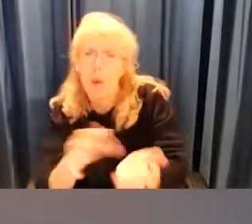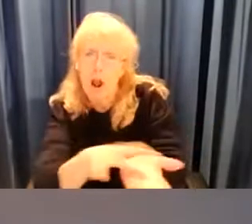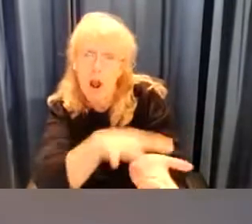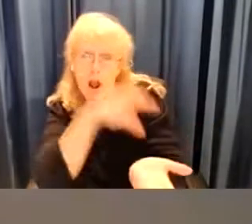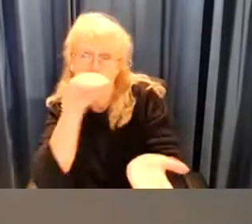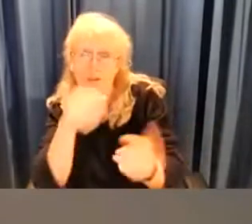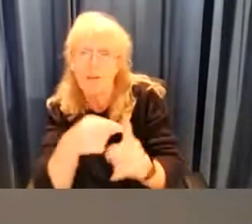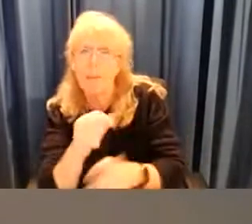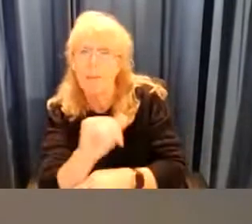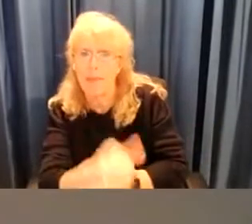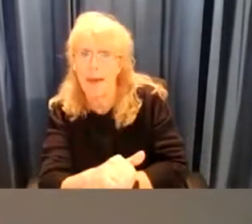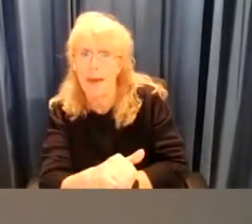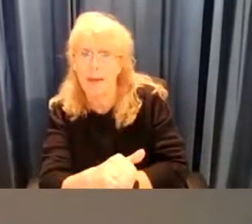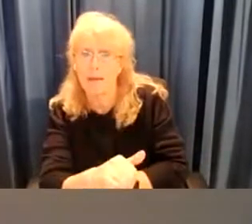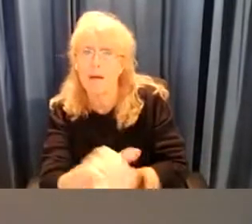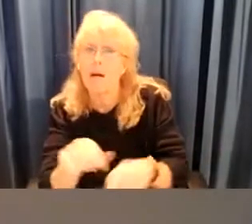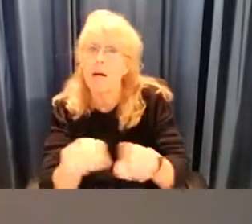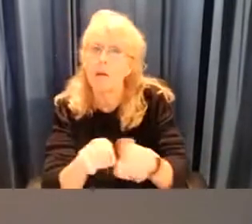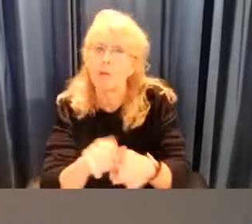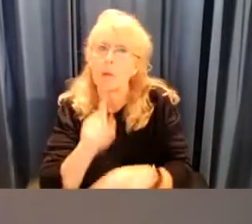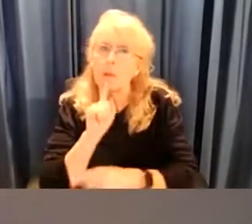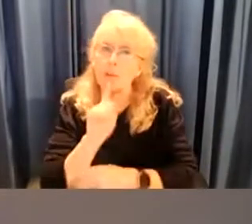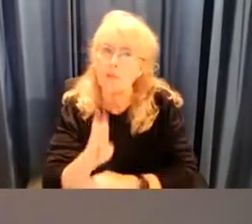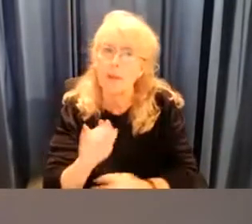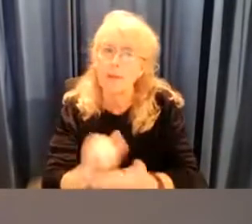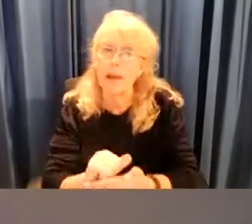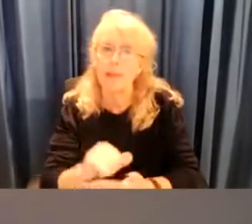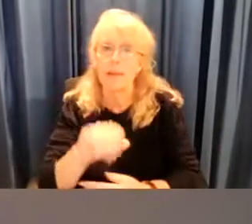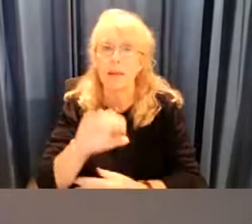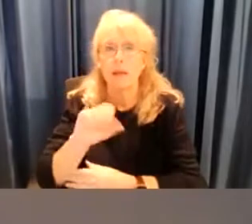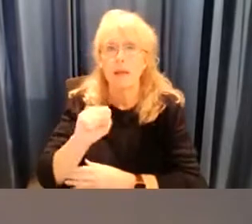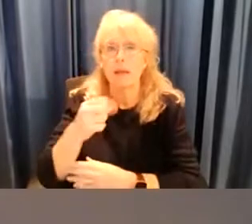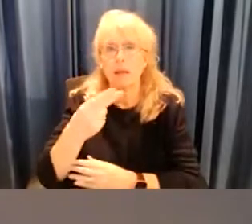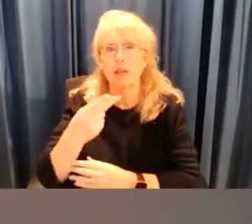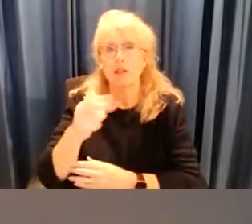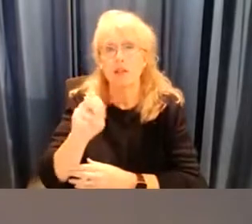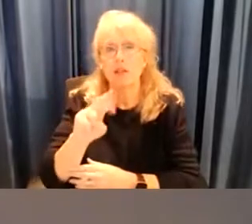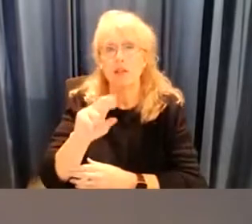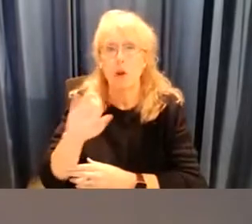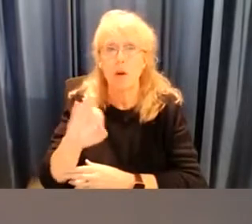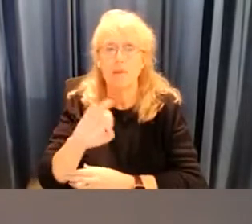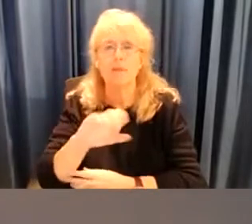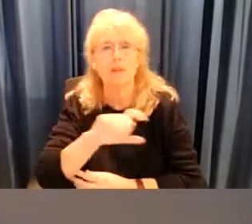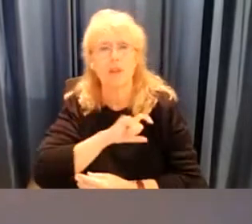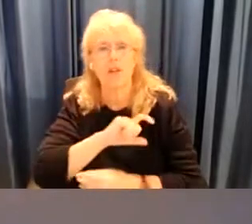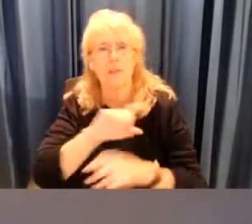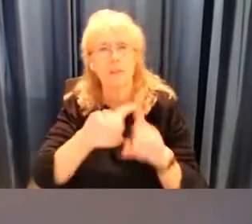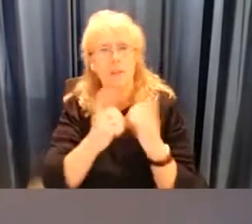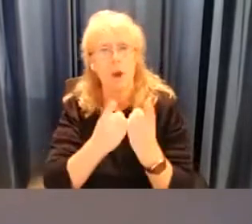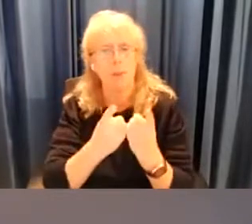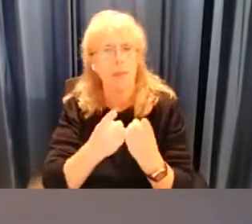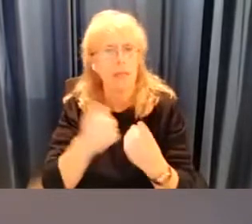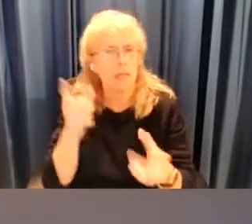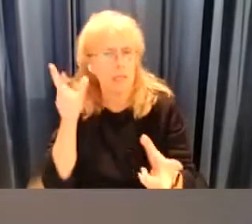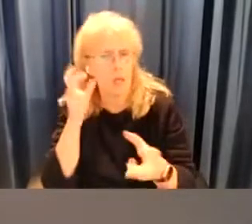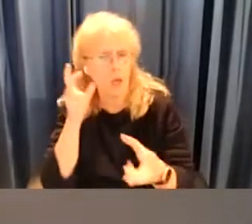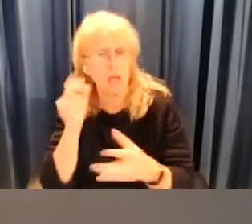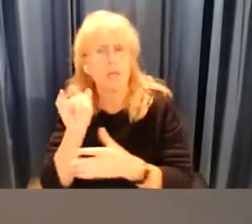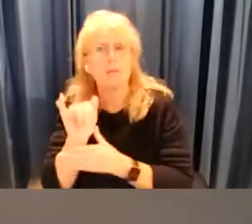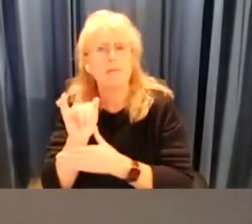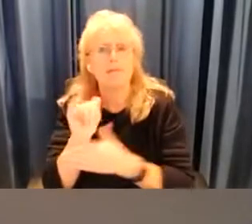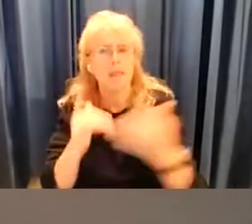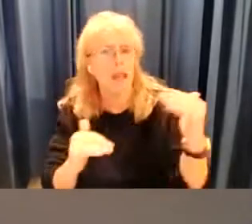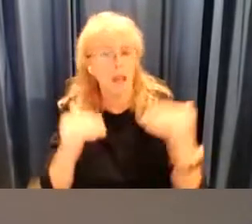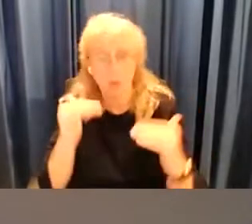make sure that our Sheriff's Department is hearing the equity issues and certainly the racial issues